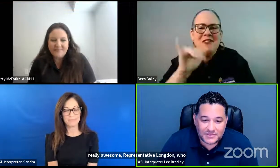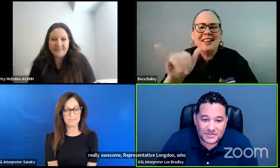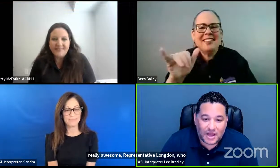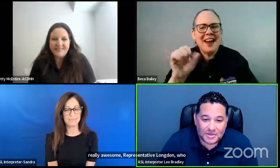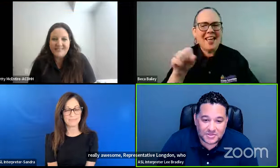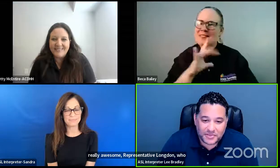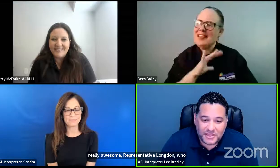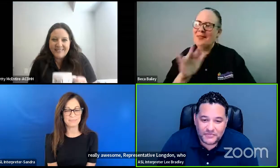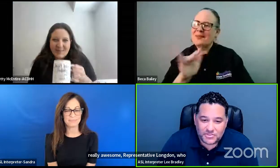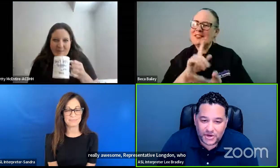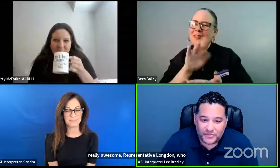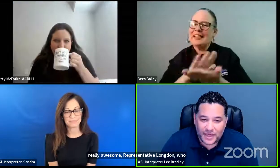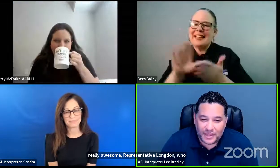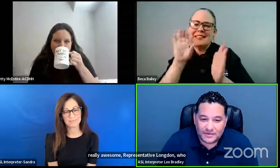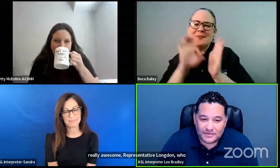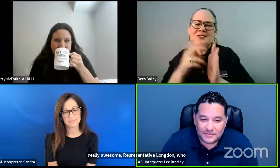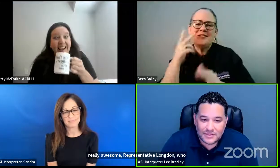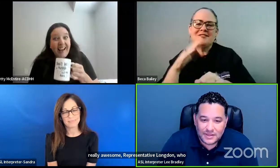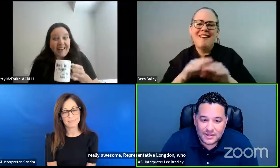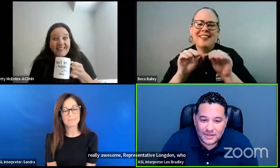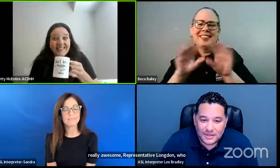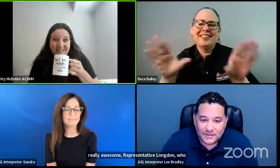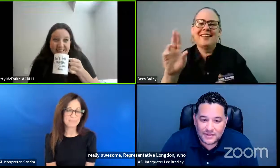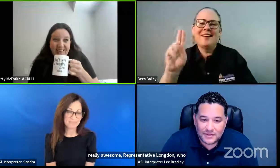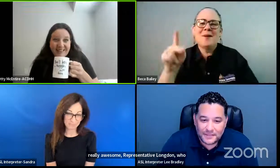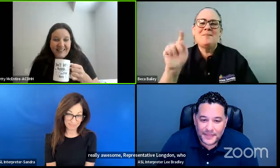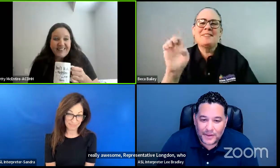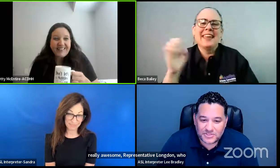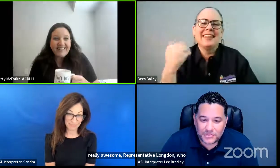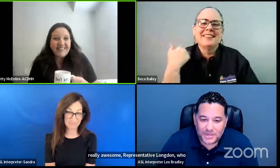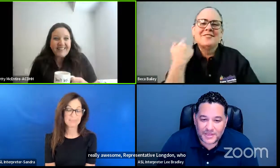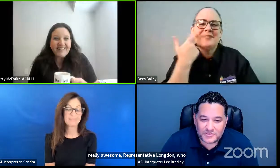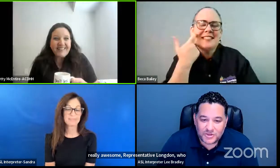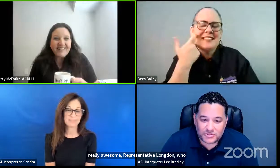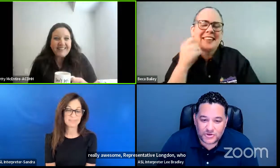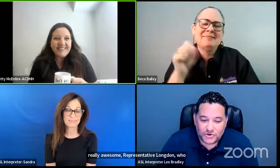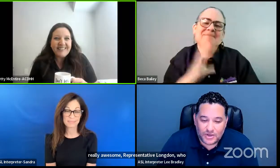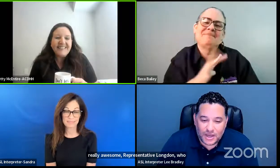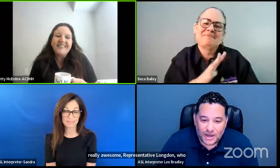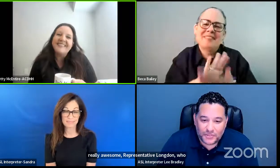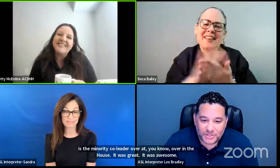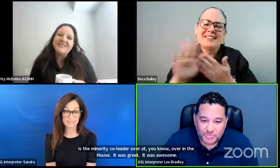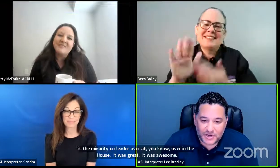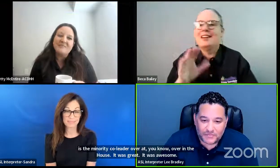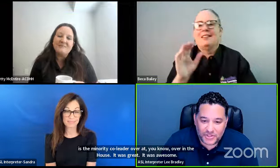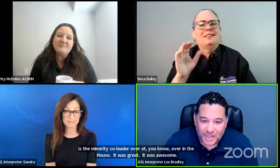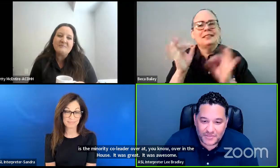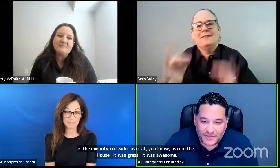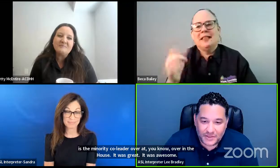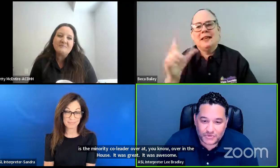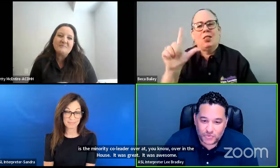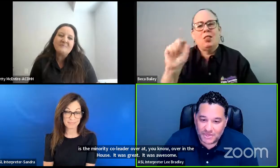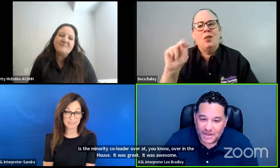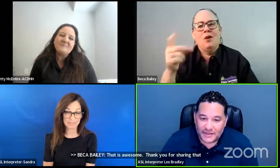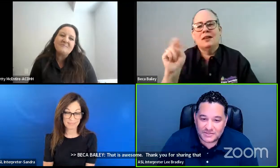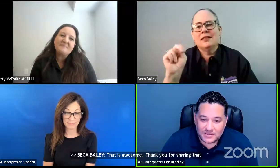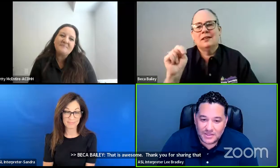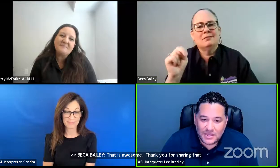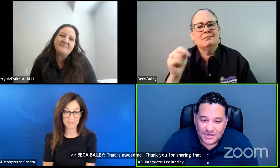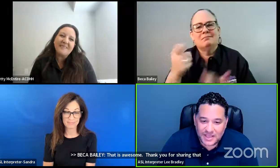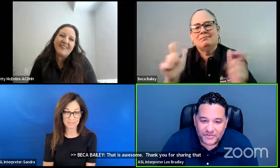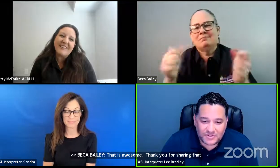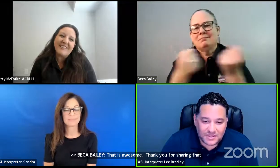That is awesome. Thank you for sharing that. Yeah. That was a really nice picture that you put out for the update. That was really